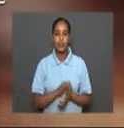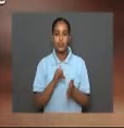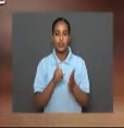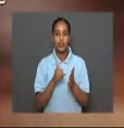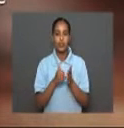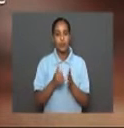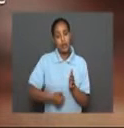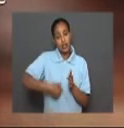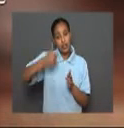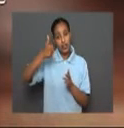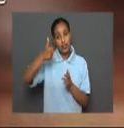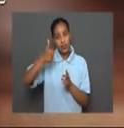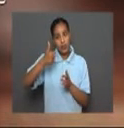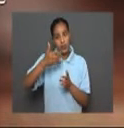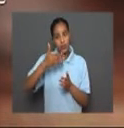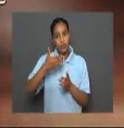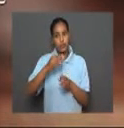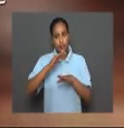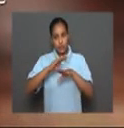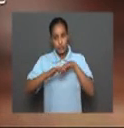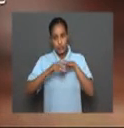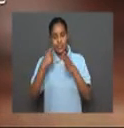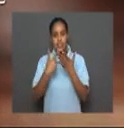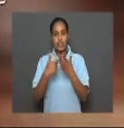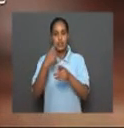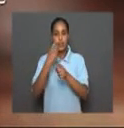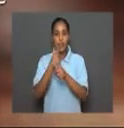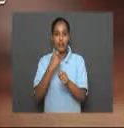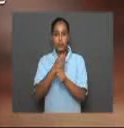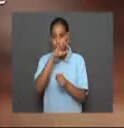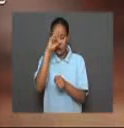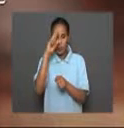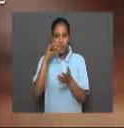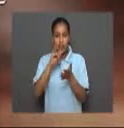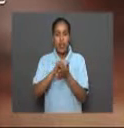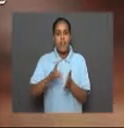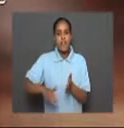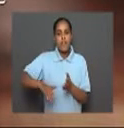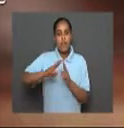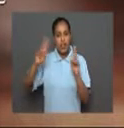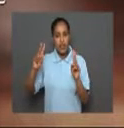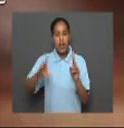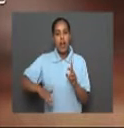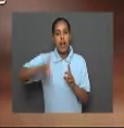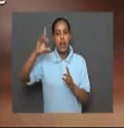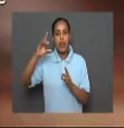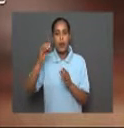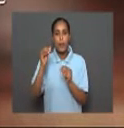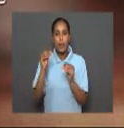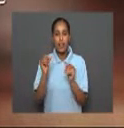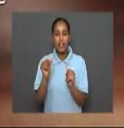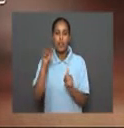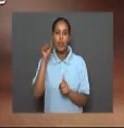is particularly well suited to this task because it has a very high